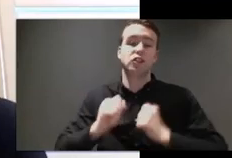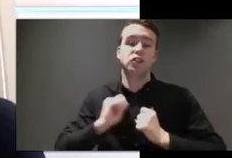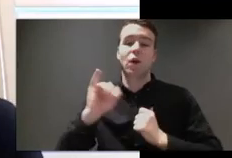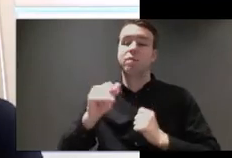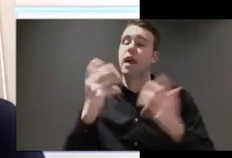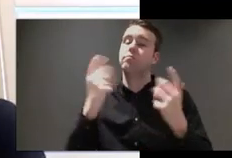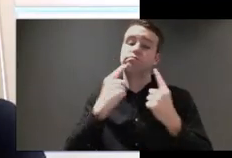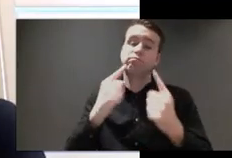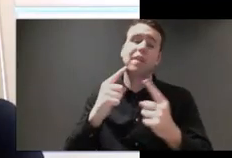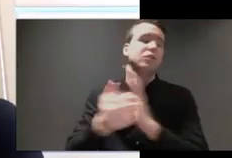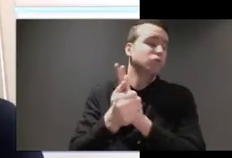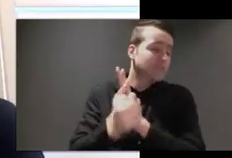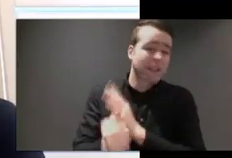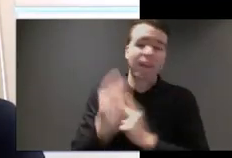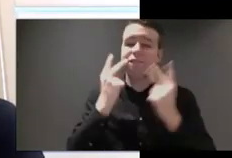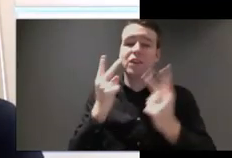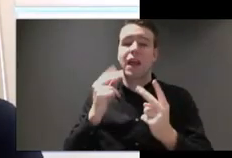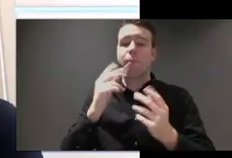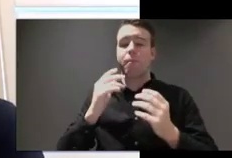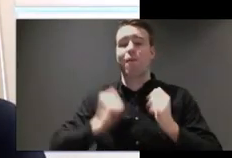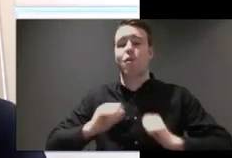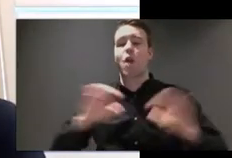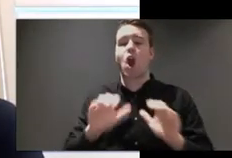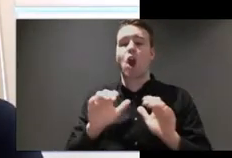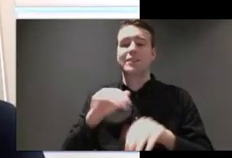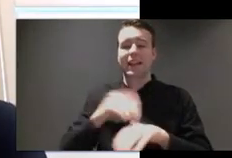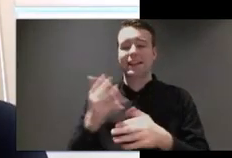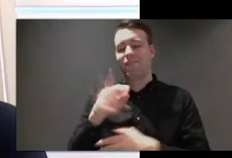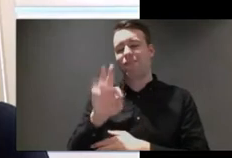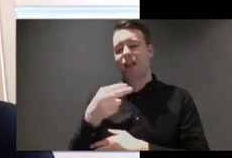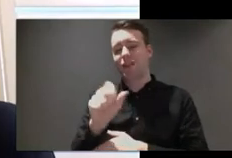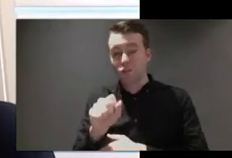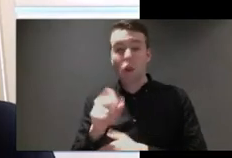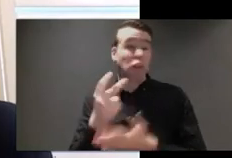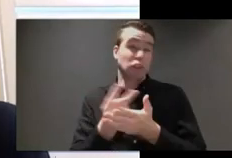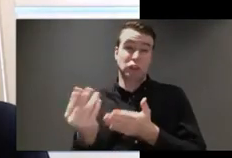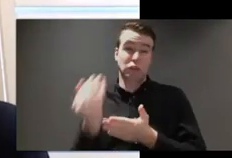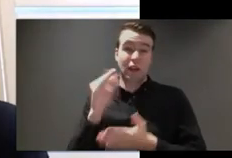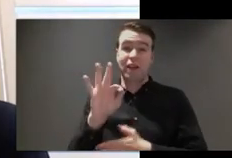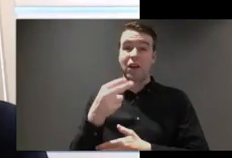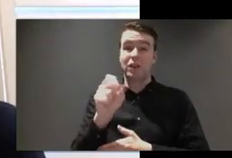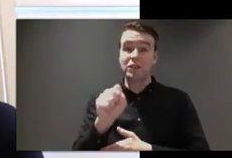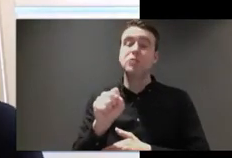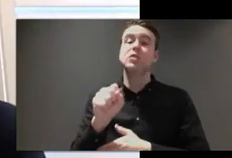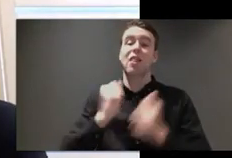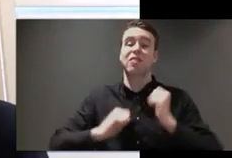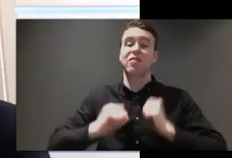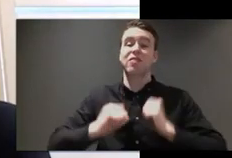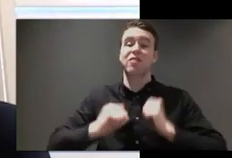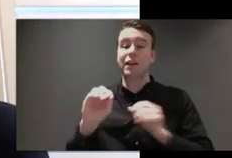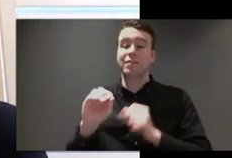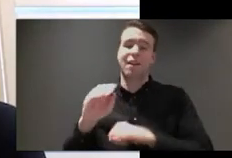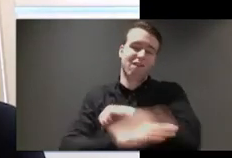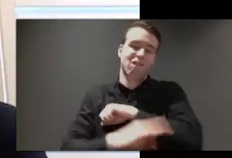of the extremely talented visual and performing art groups here at Franklin. Just 2 weeks ago, our Franklin Theater Company finished our fall show,